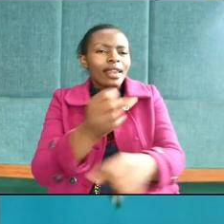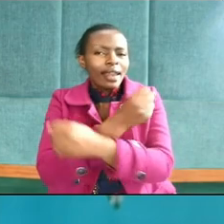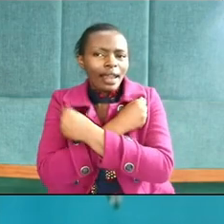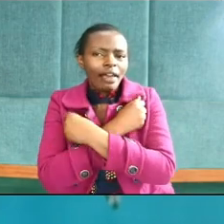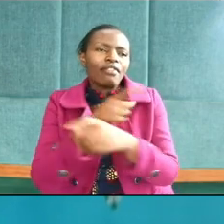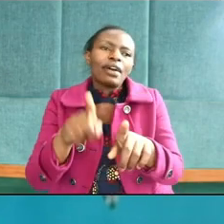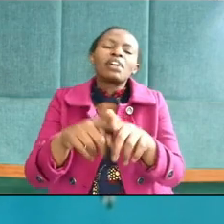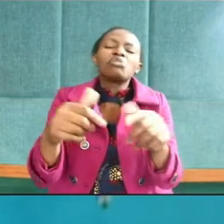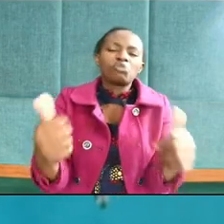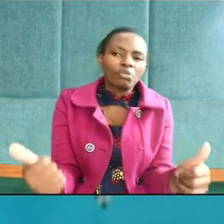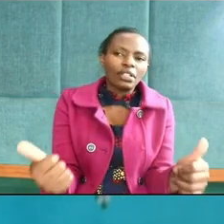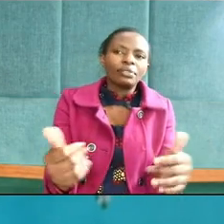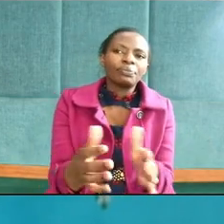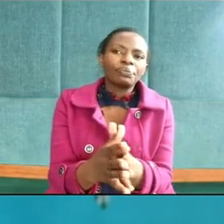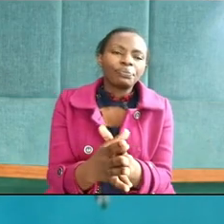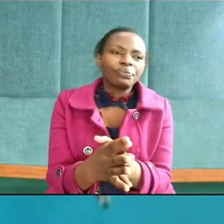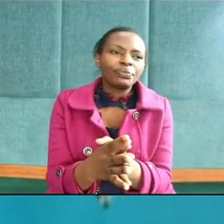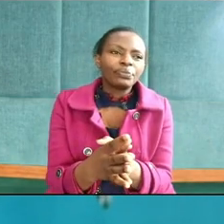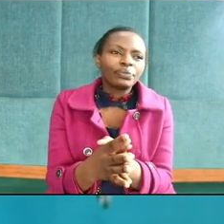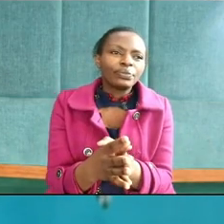and they raised you up.